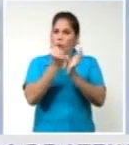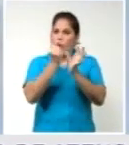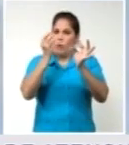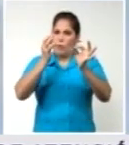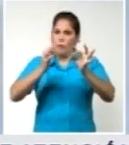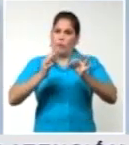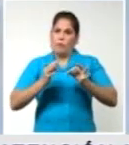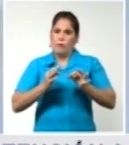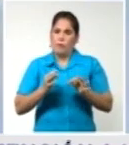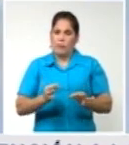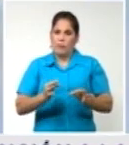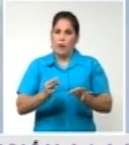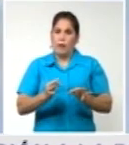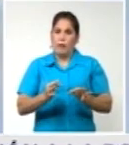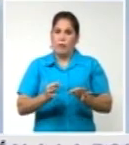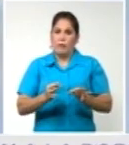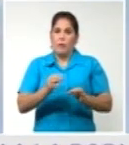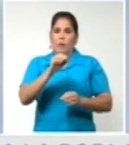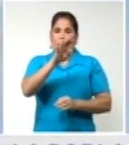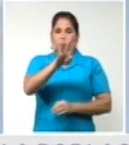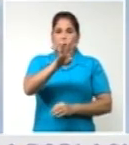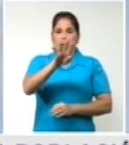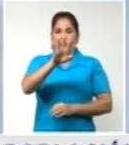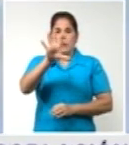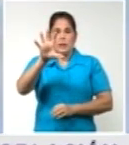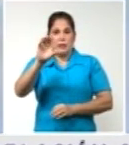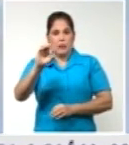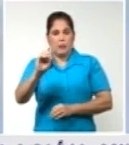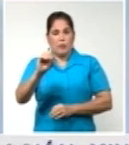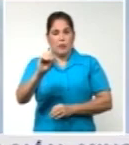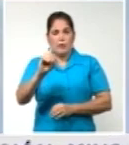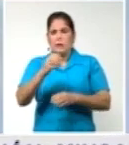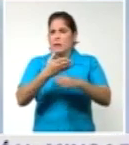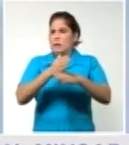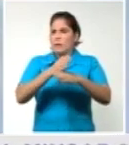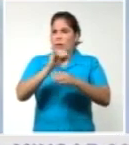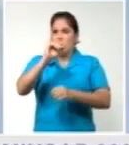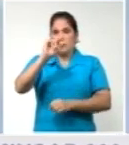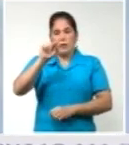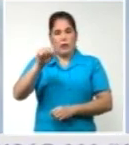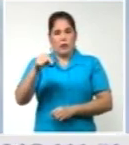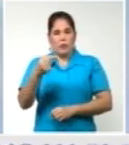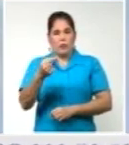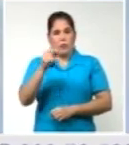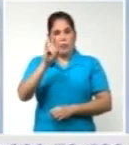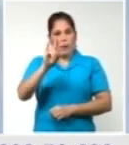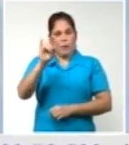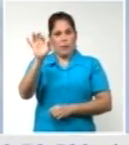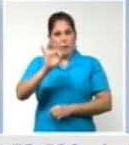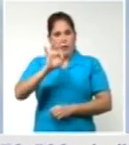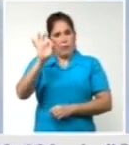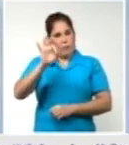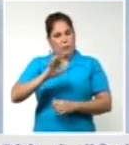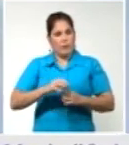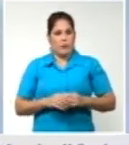6,479 people who have been diagnosed with the virus thus far in Cuba, 450,